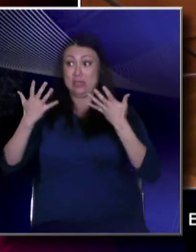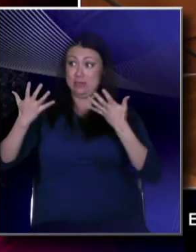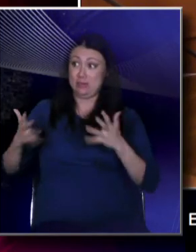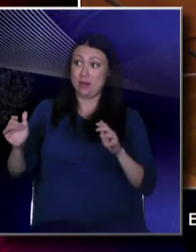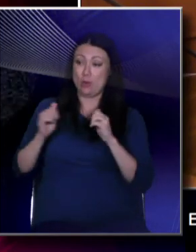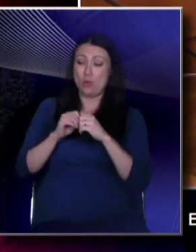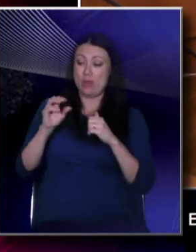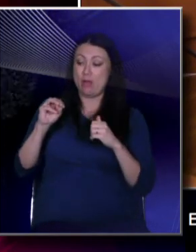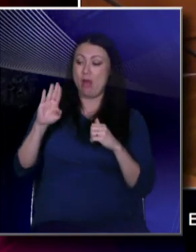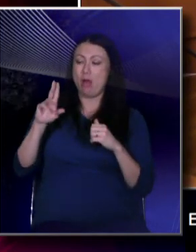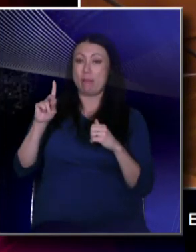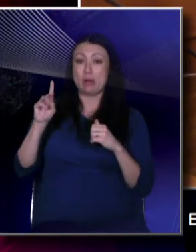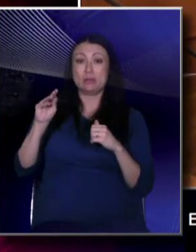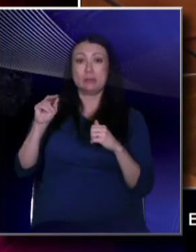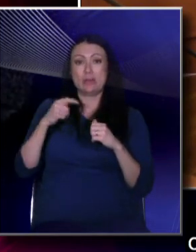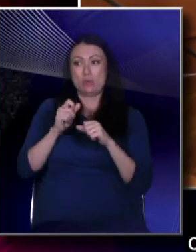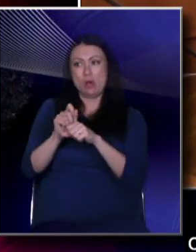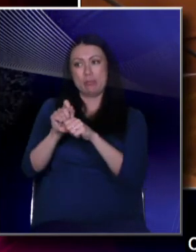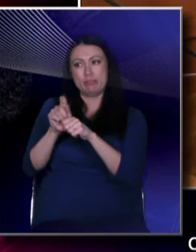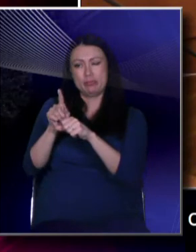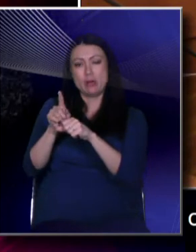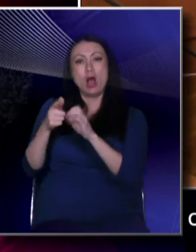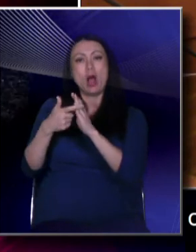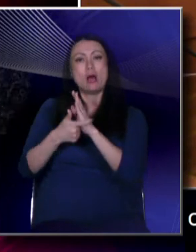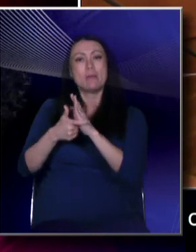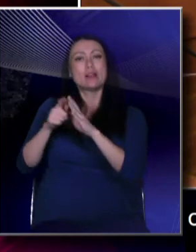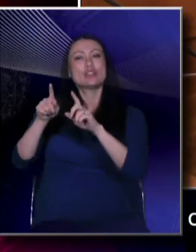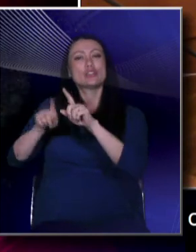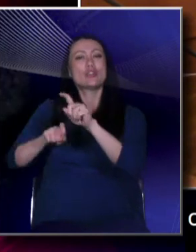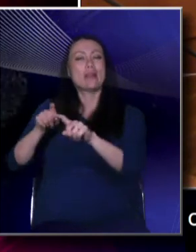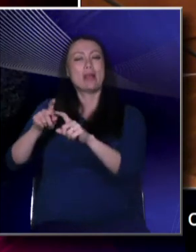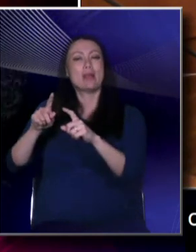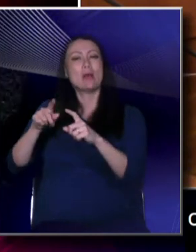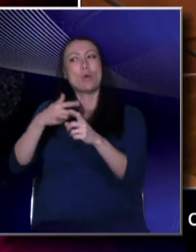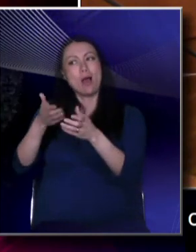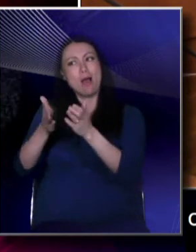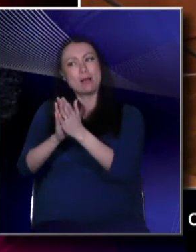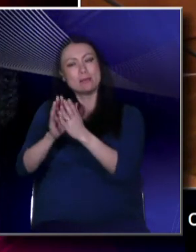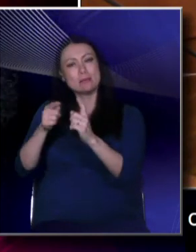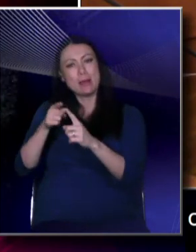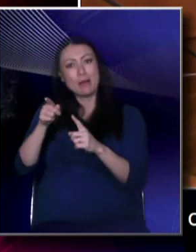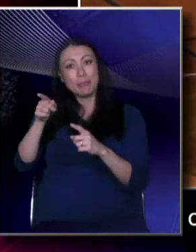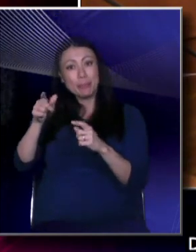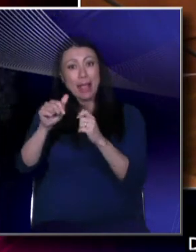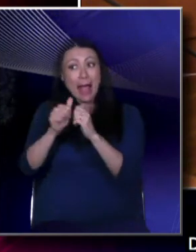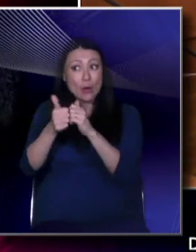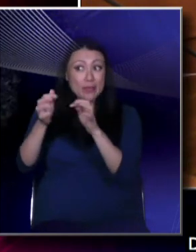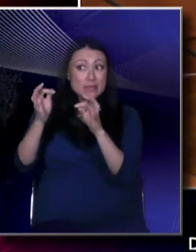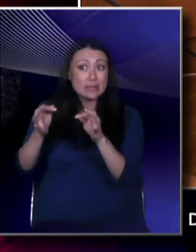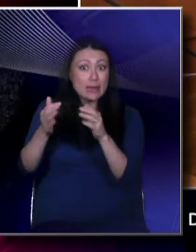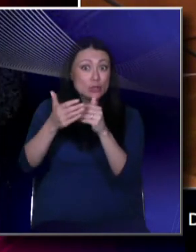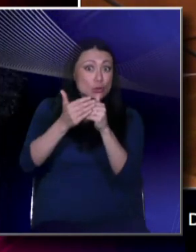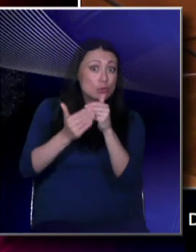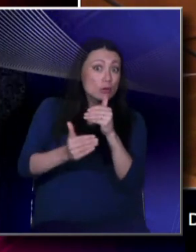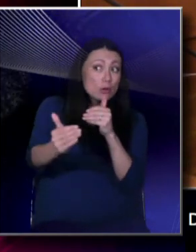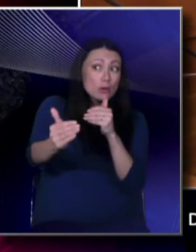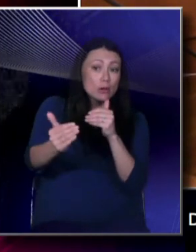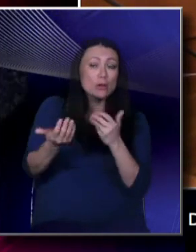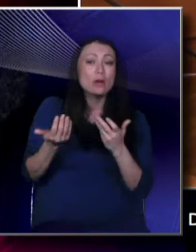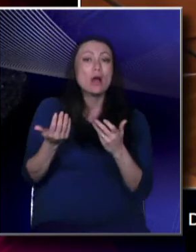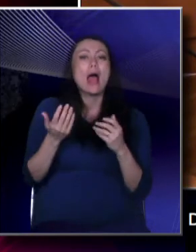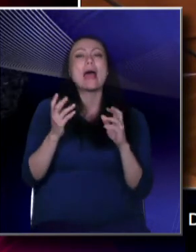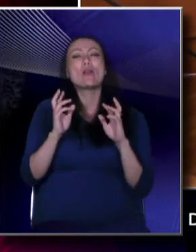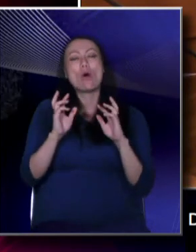Office. And that survey will ask questions about how they decided to proceed. Hopefully we'll have,